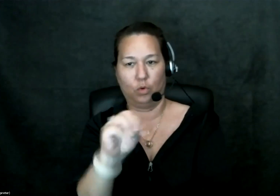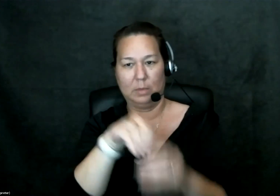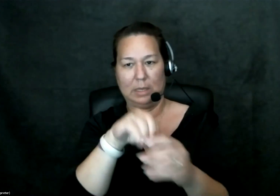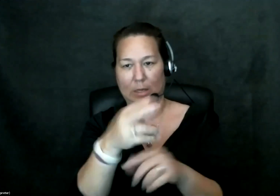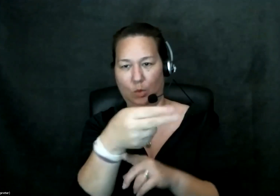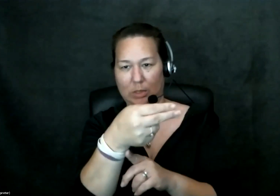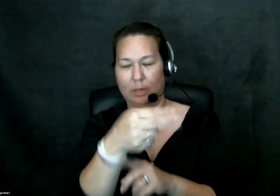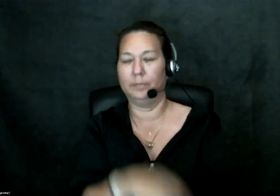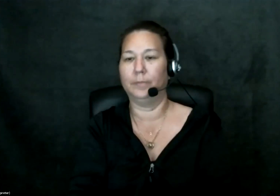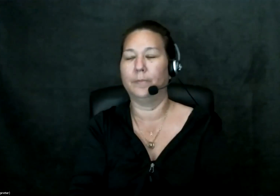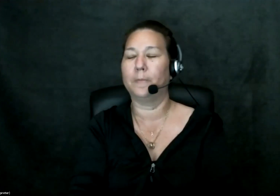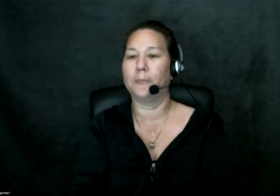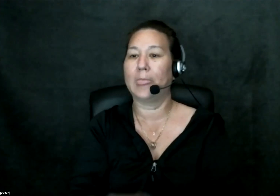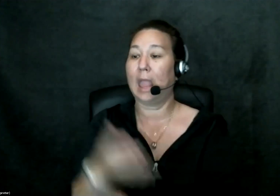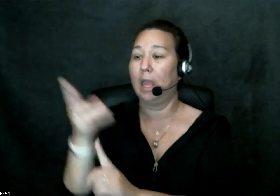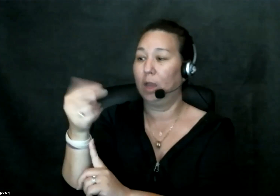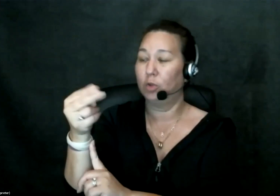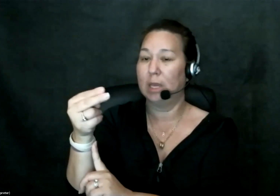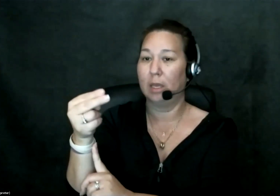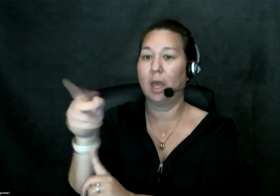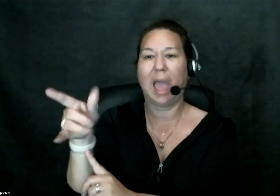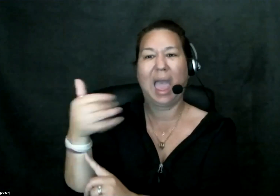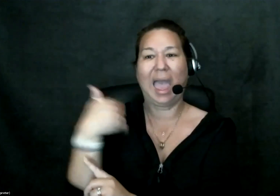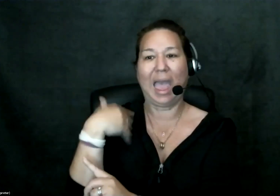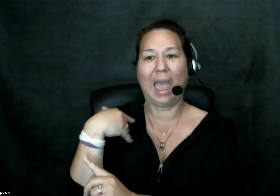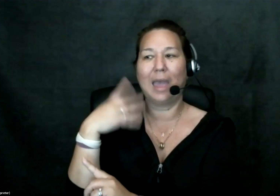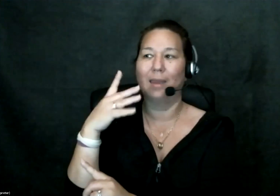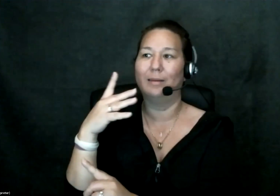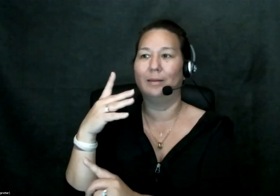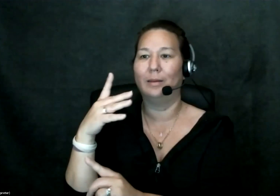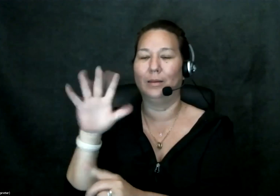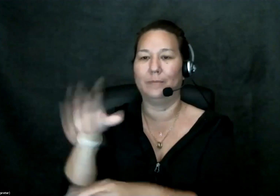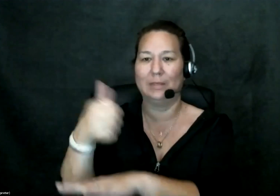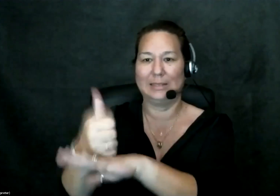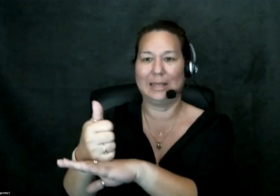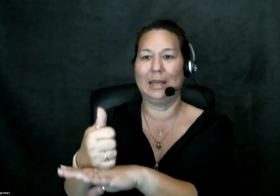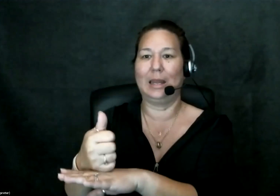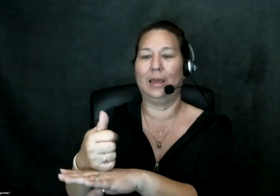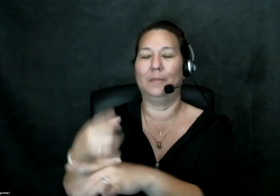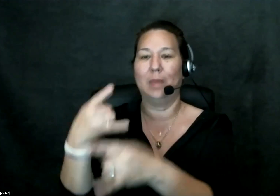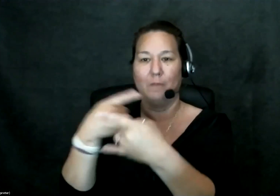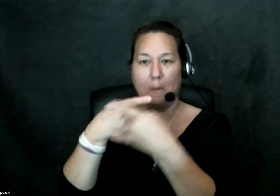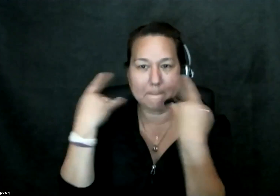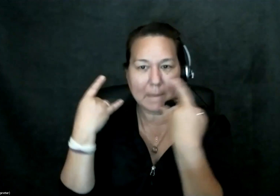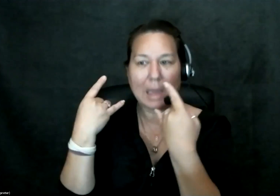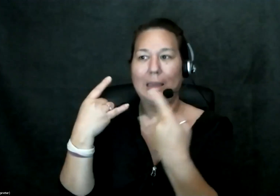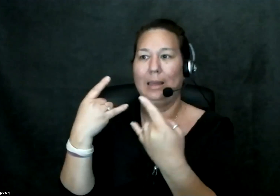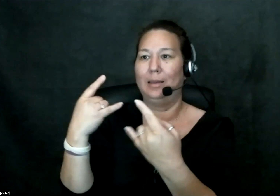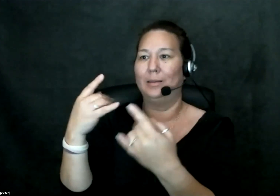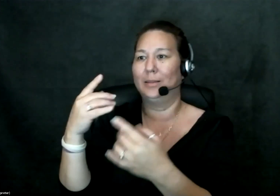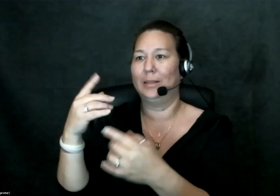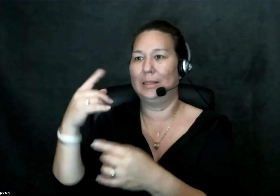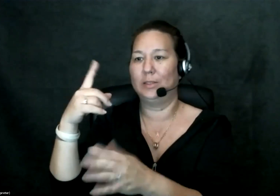the hotel has standards of wearing a mask, checking temps, etc., can the host of the